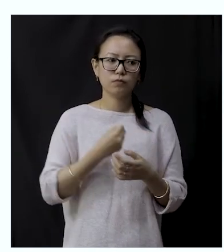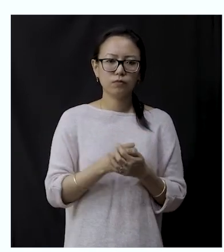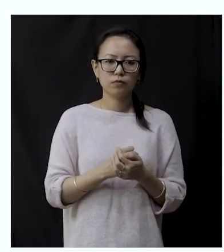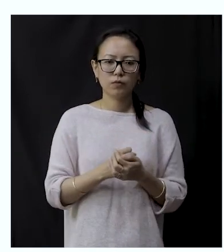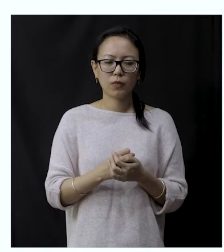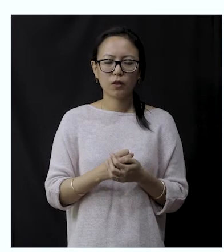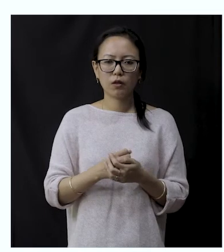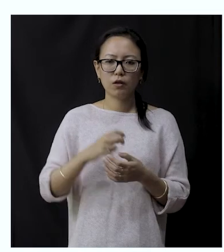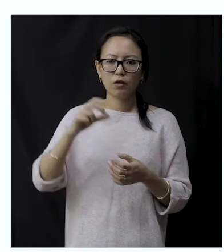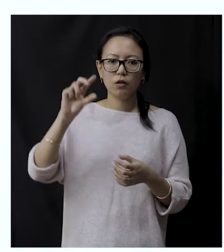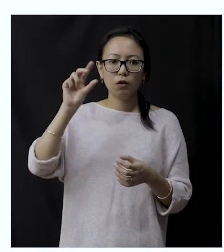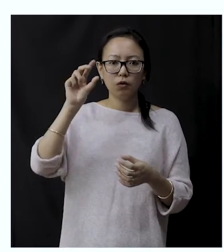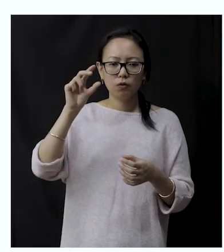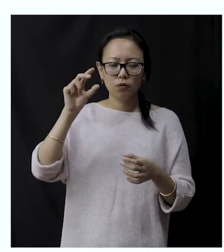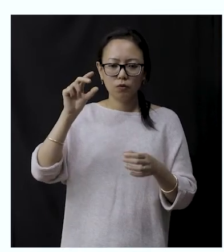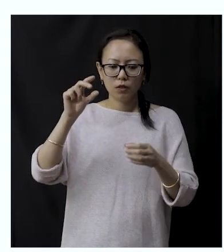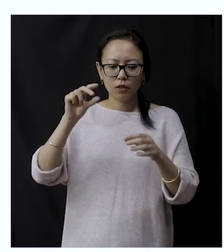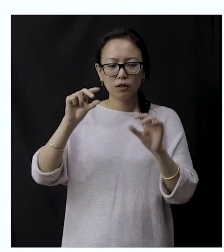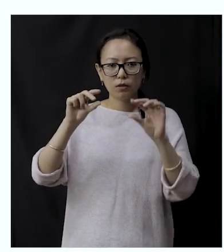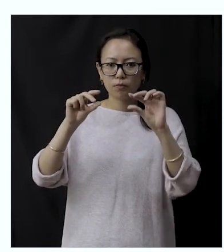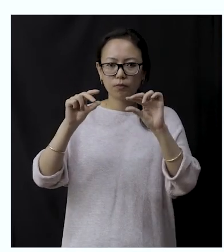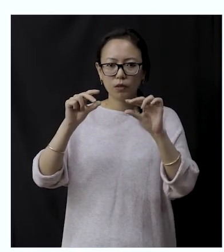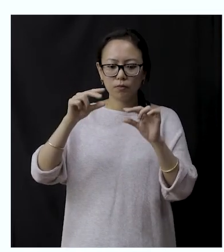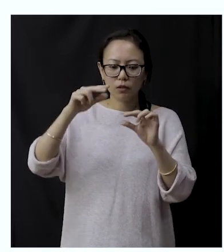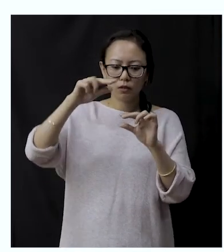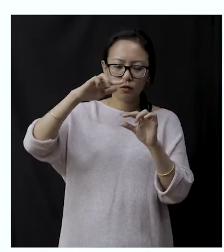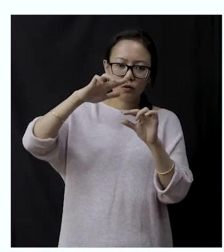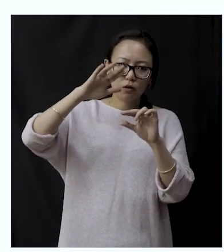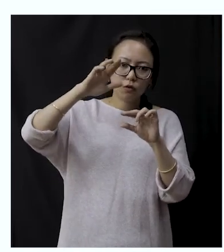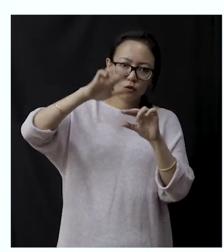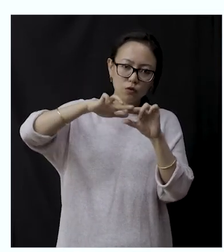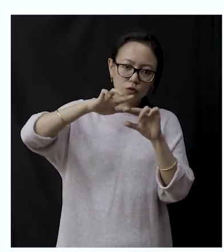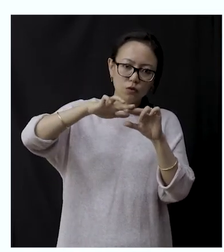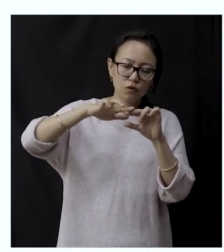Okay, we'll see a part of the coins are sticking out.